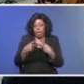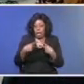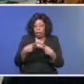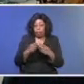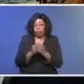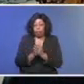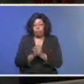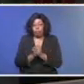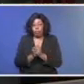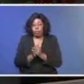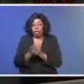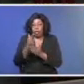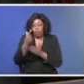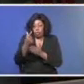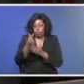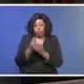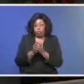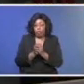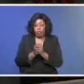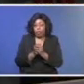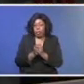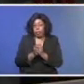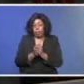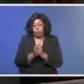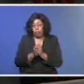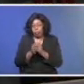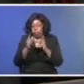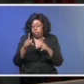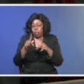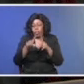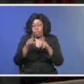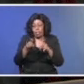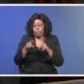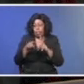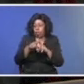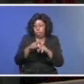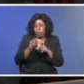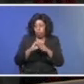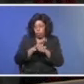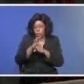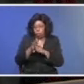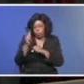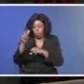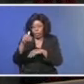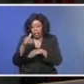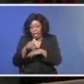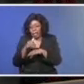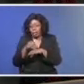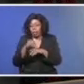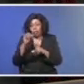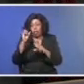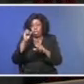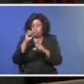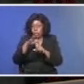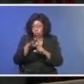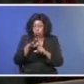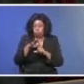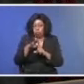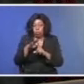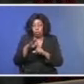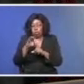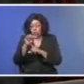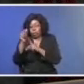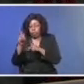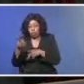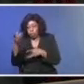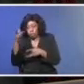key contributors to the likelihood of testing positive for COVID-19. Specifically, we're looking at exposure to existing cases. We're